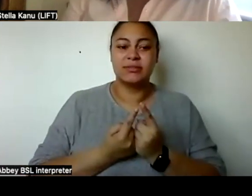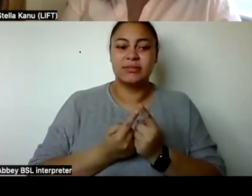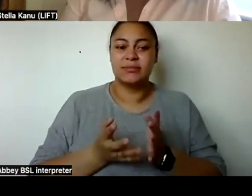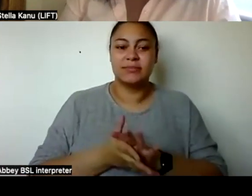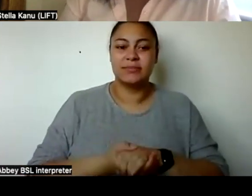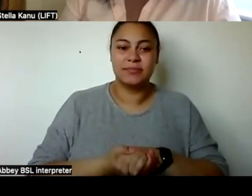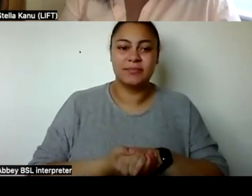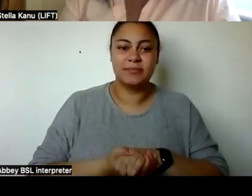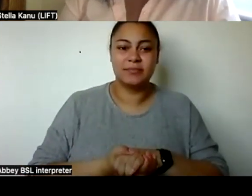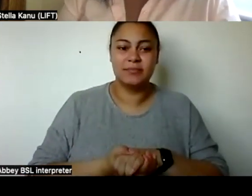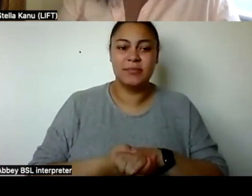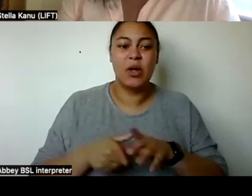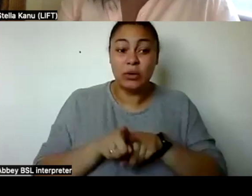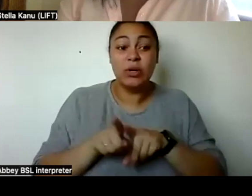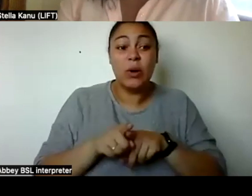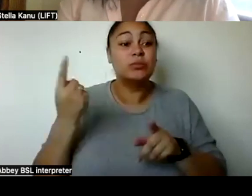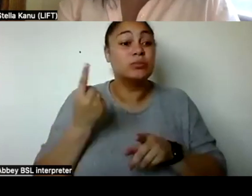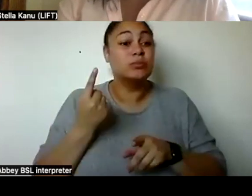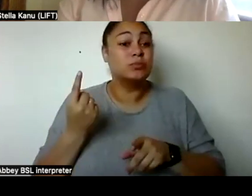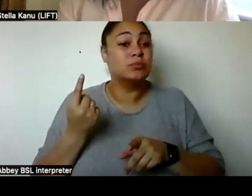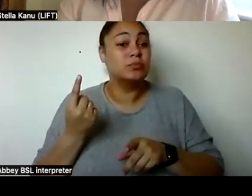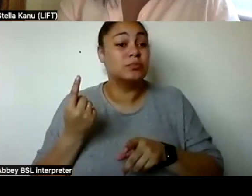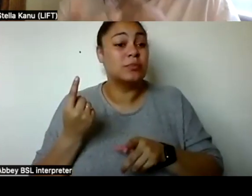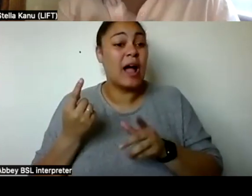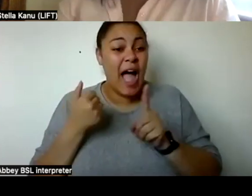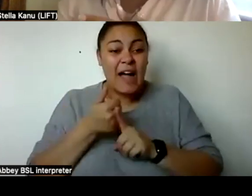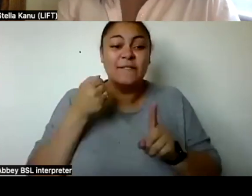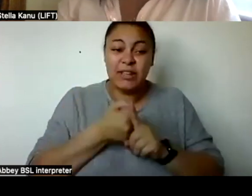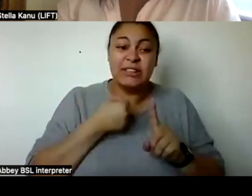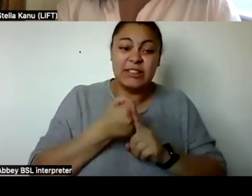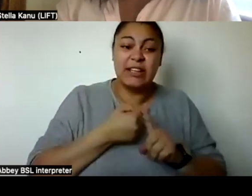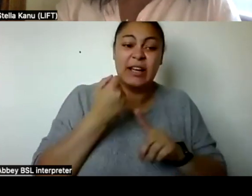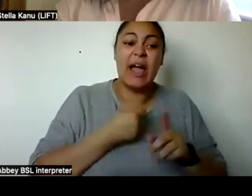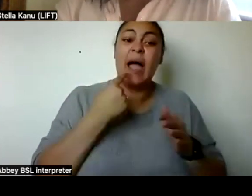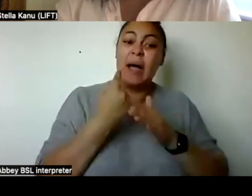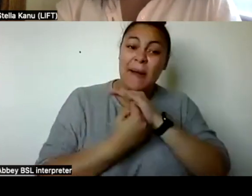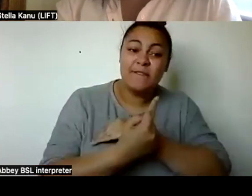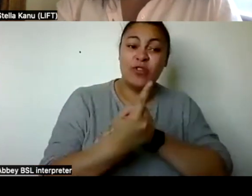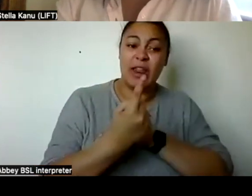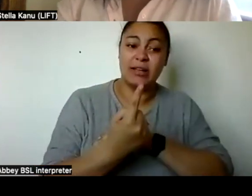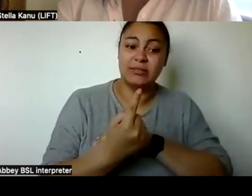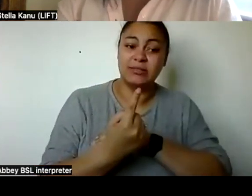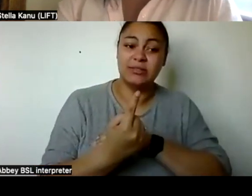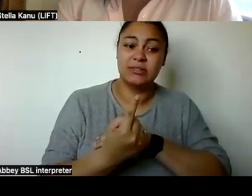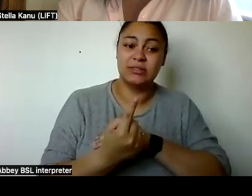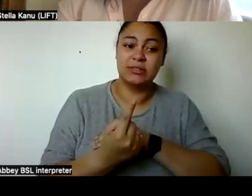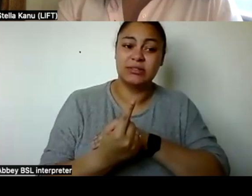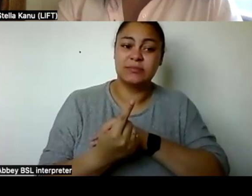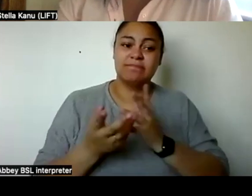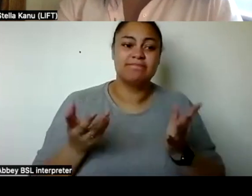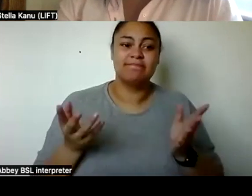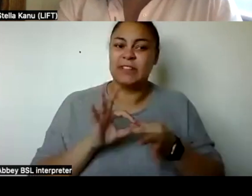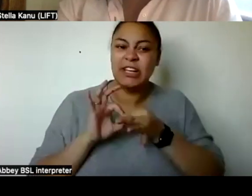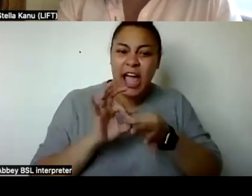something about the advocacy that freelancers, the self-advocacy that freelancers engaged in during